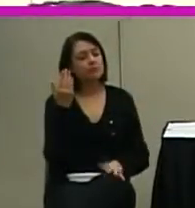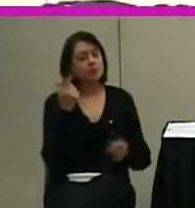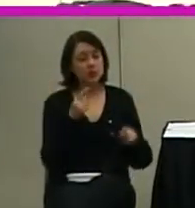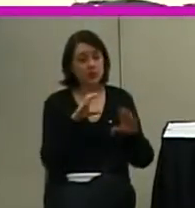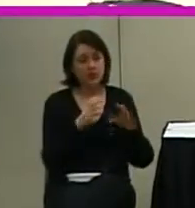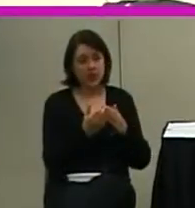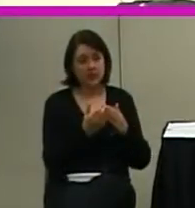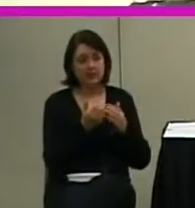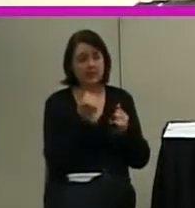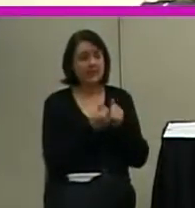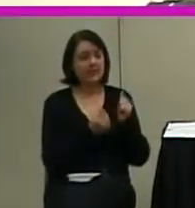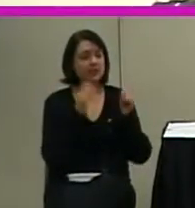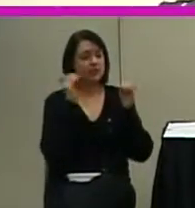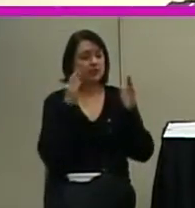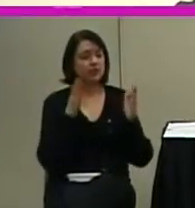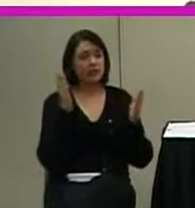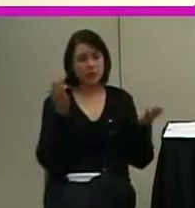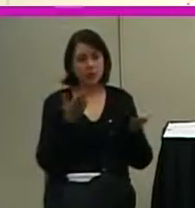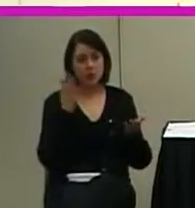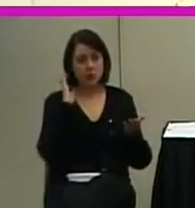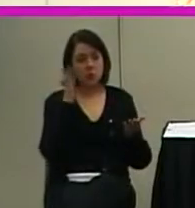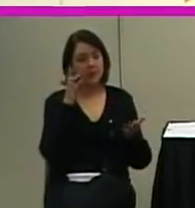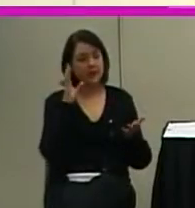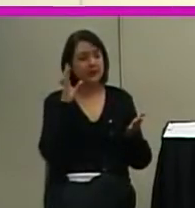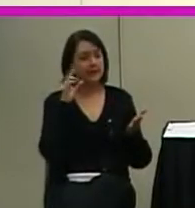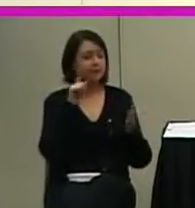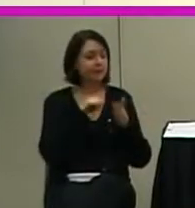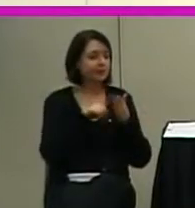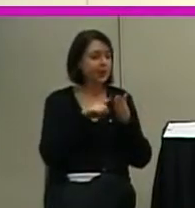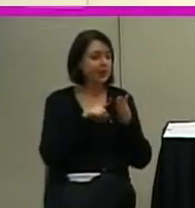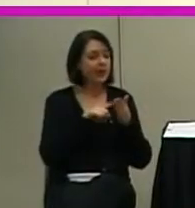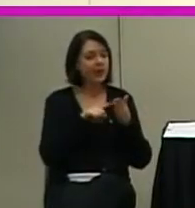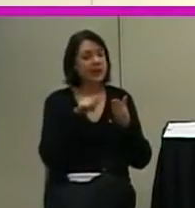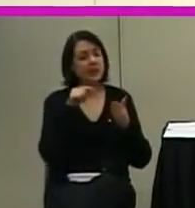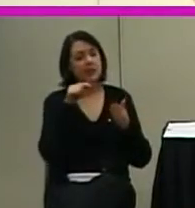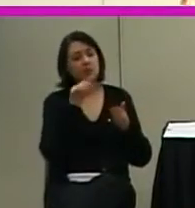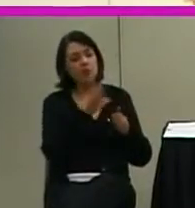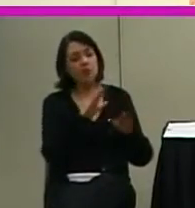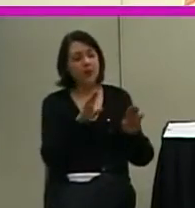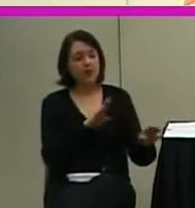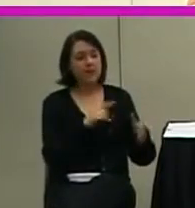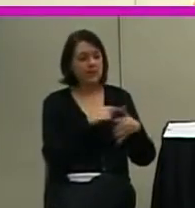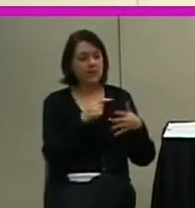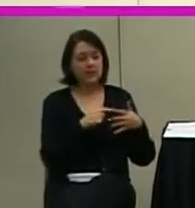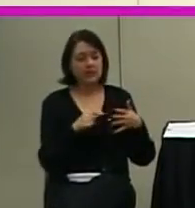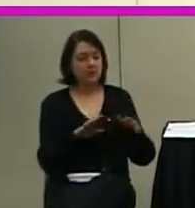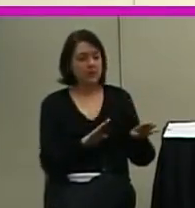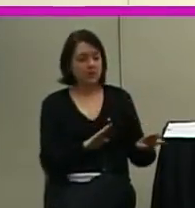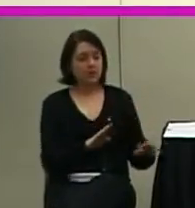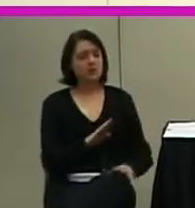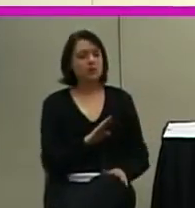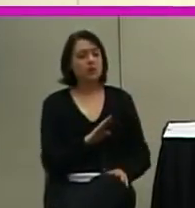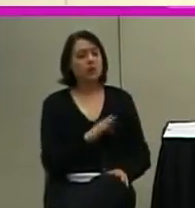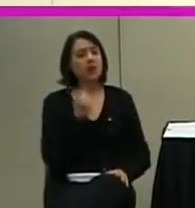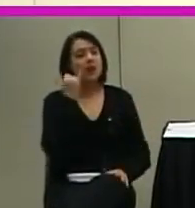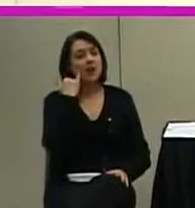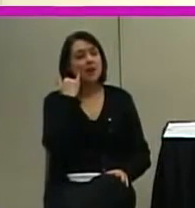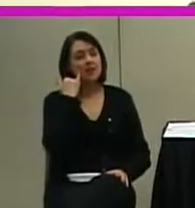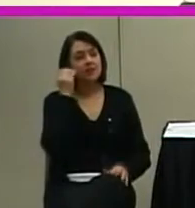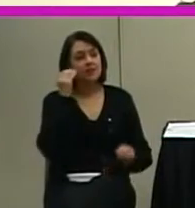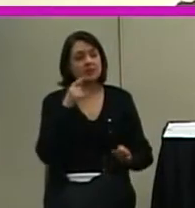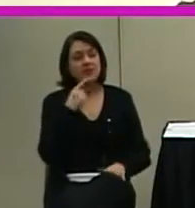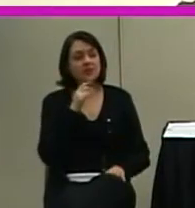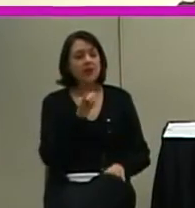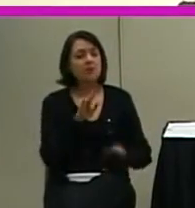class, every teacher here is going to be looking for this behavior and this behavior. If they say